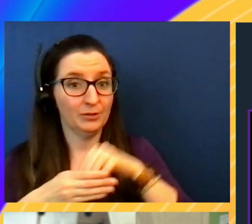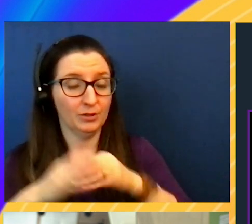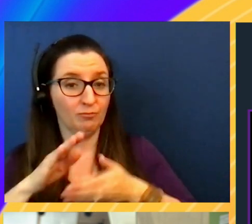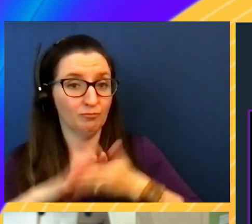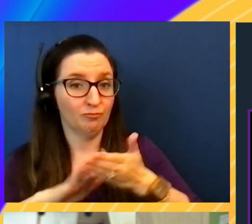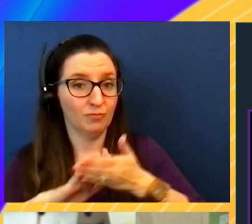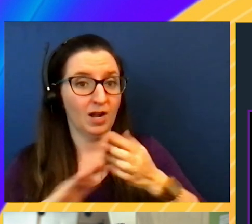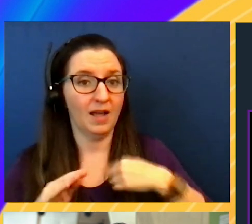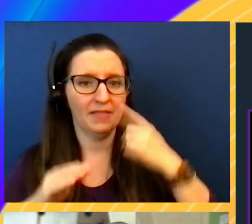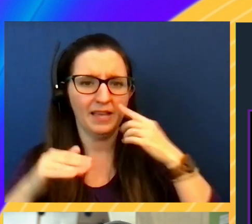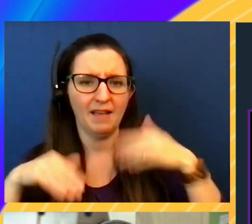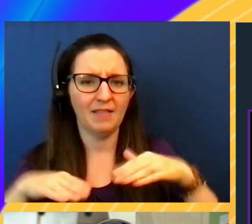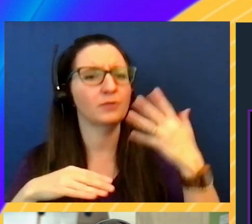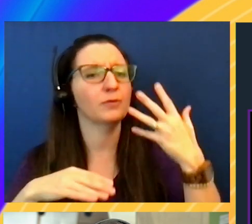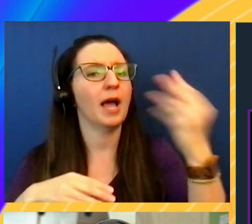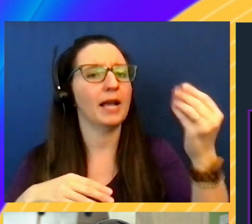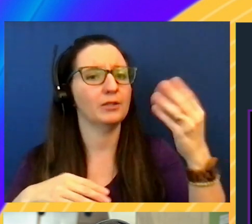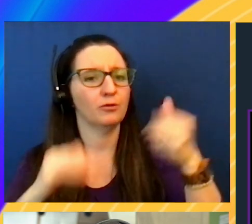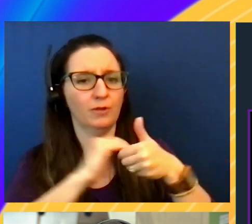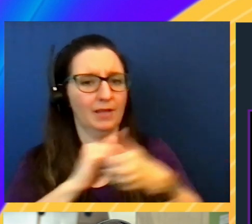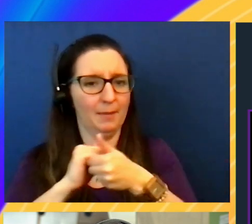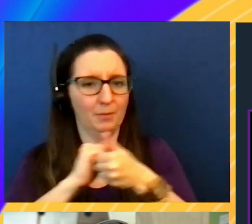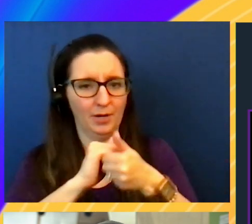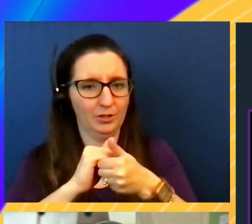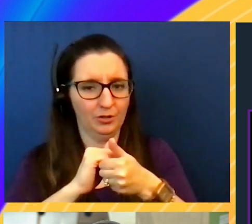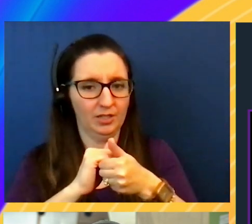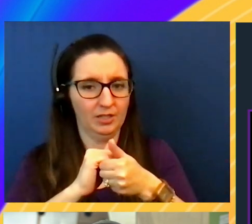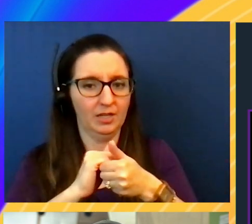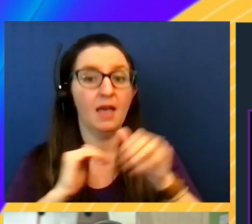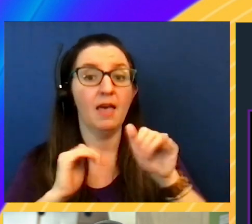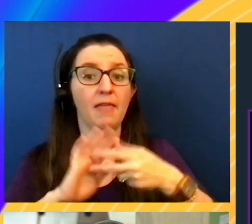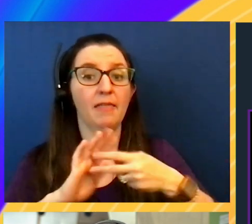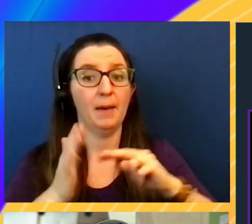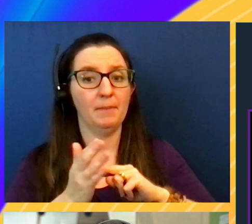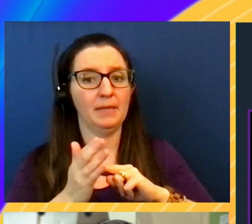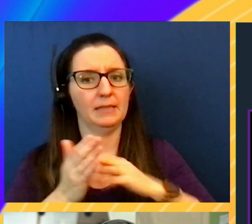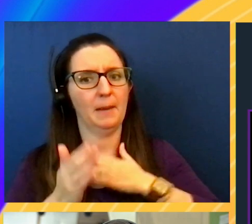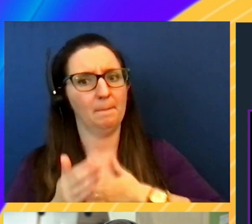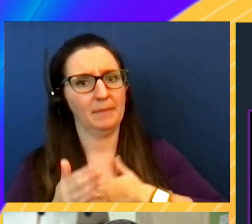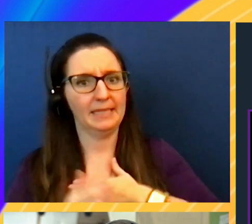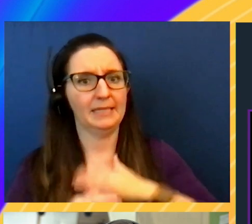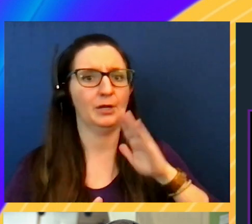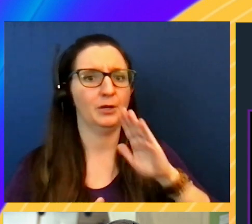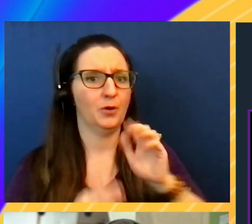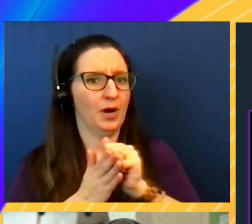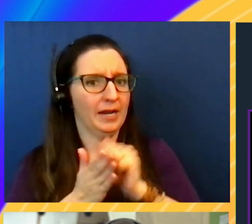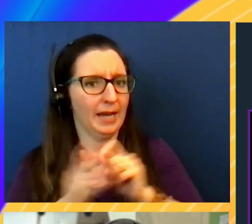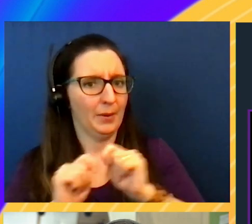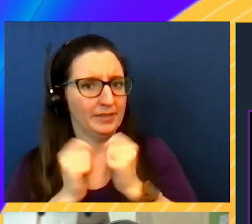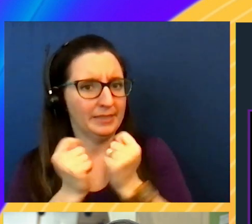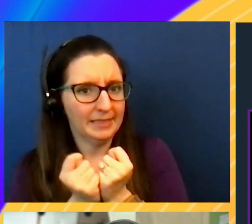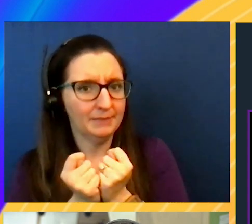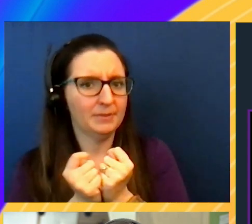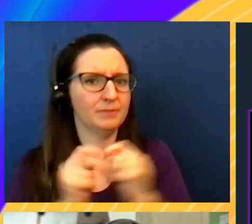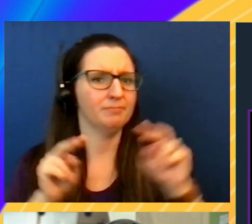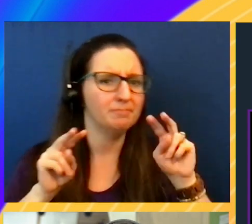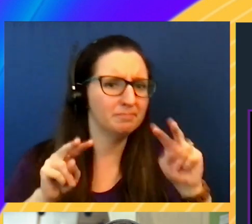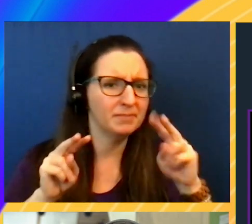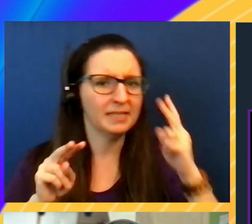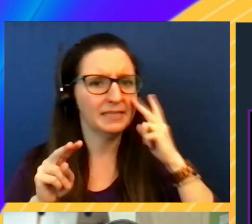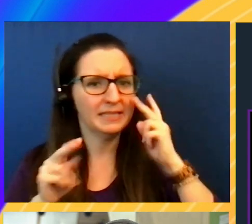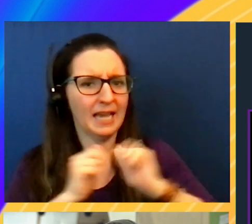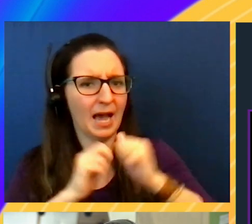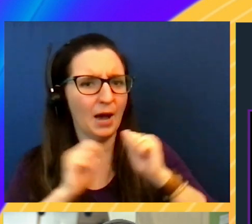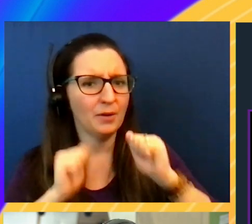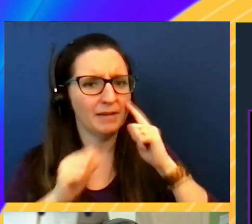need externally. And really, it's a question of, please get with your account teams, please look to see how you can be strategic, include them in